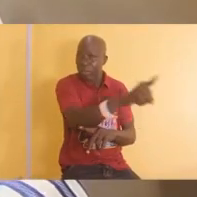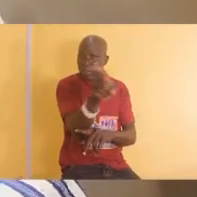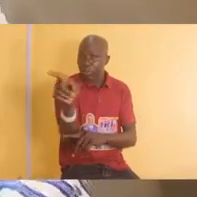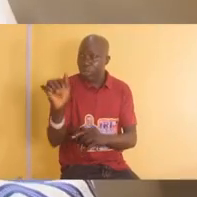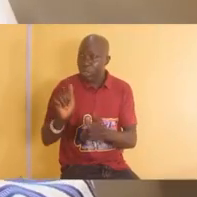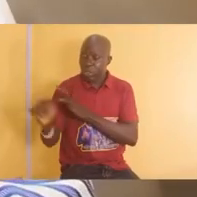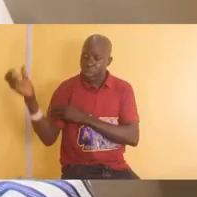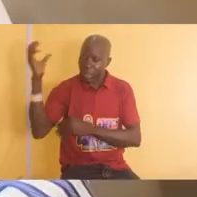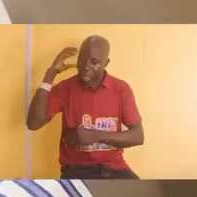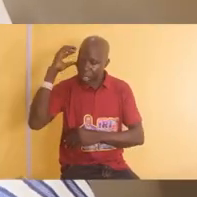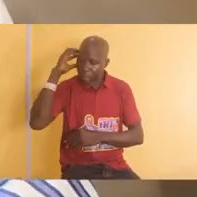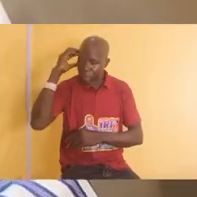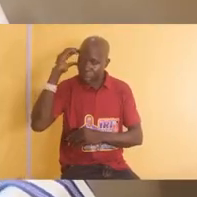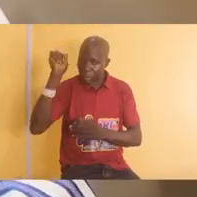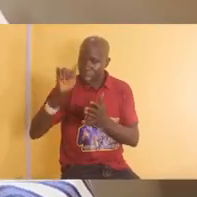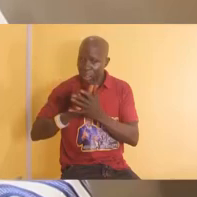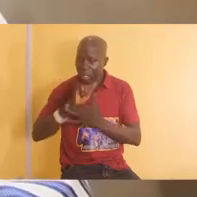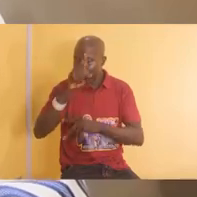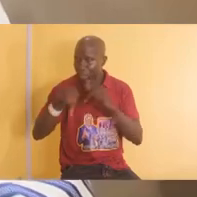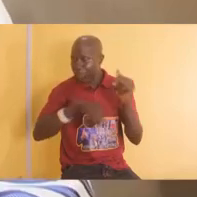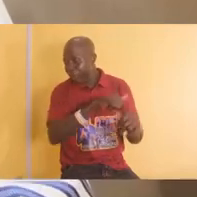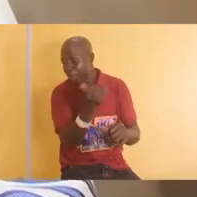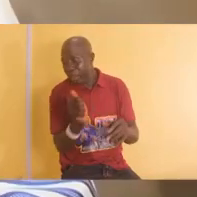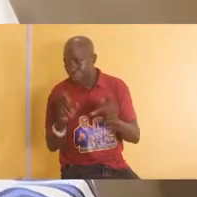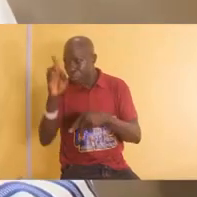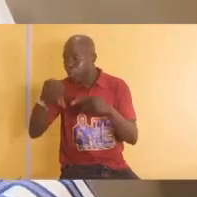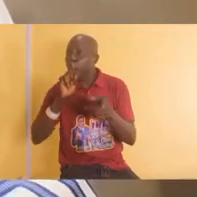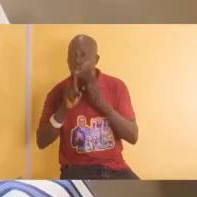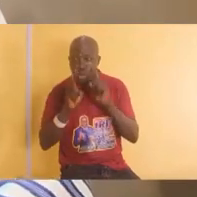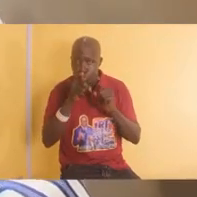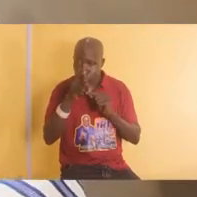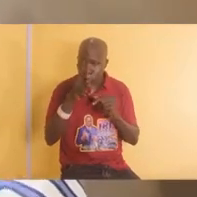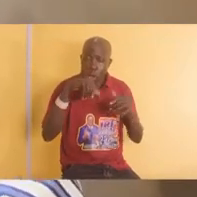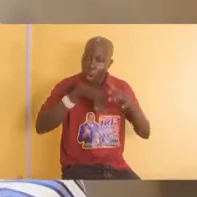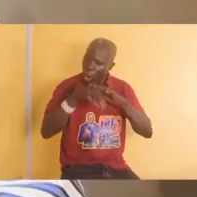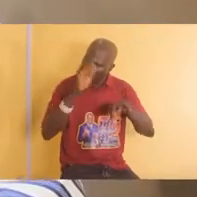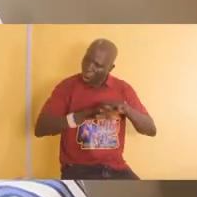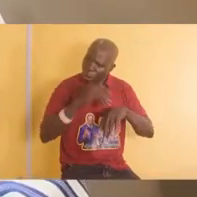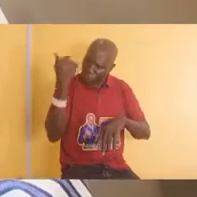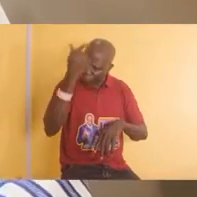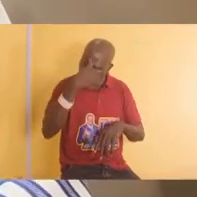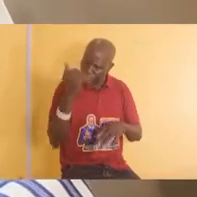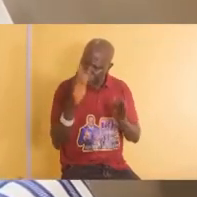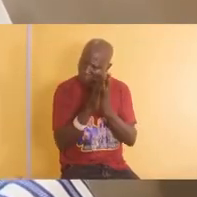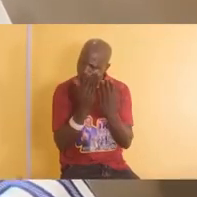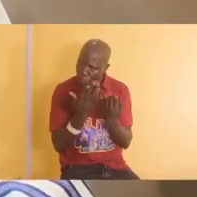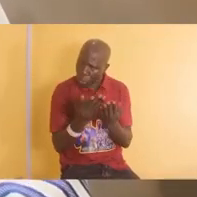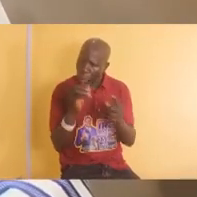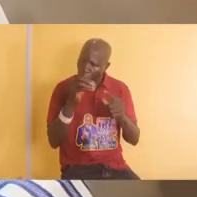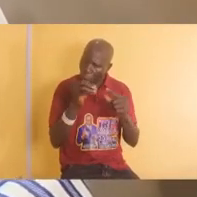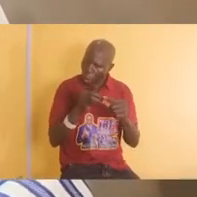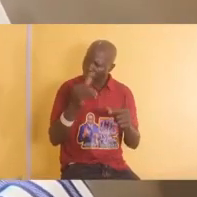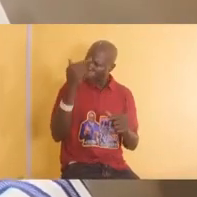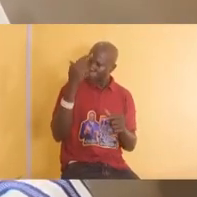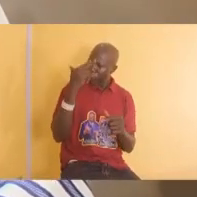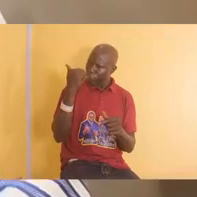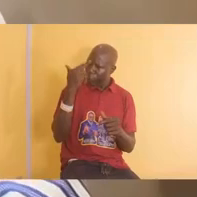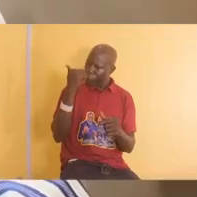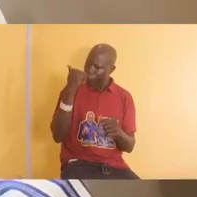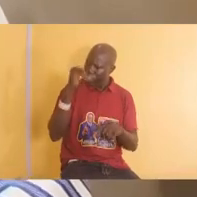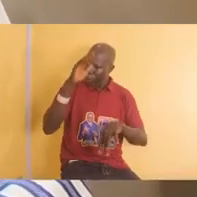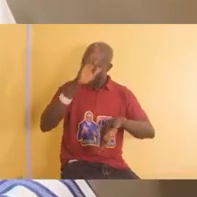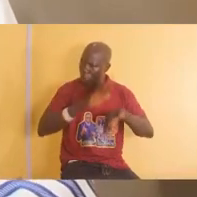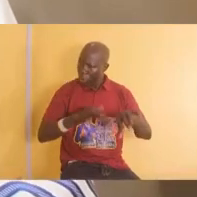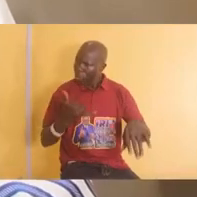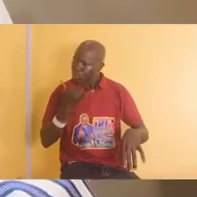Everybody that is hearing me. If anybody talk with you on Facebook, or Facebook, I won't say fake. Call